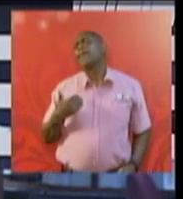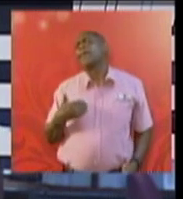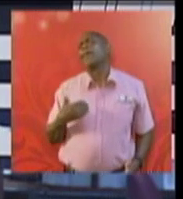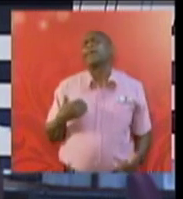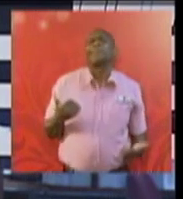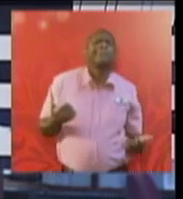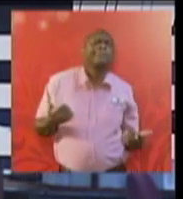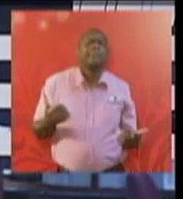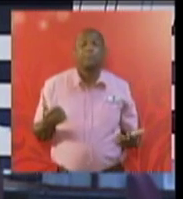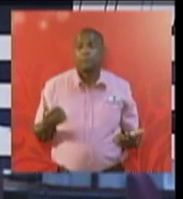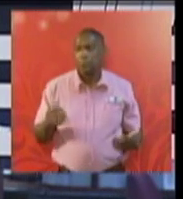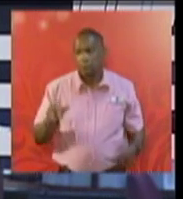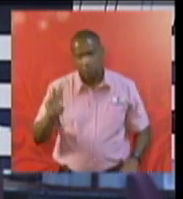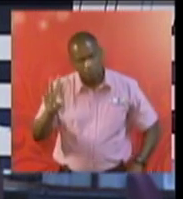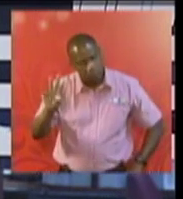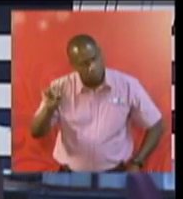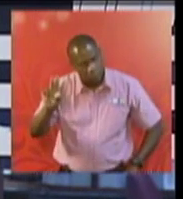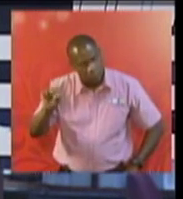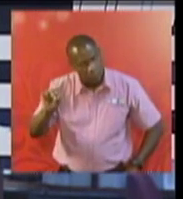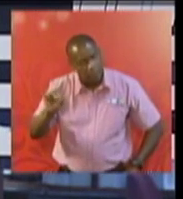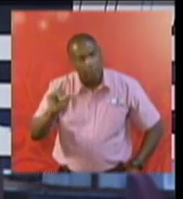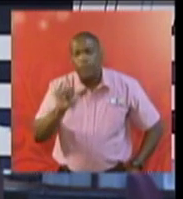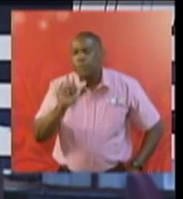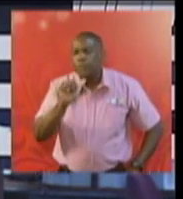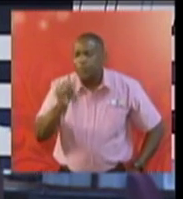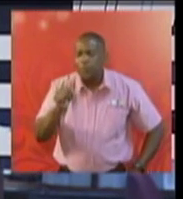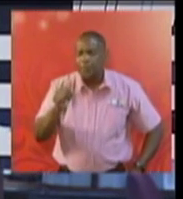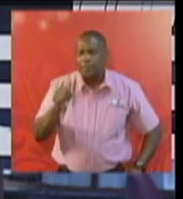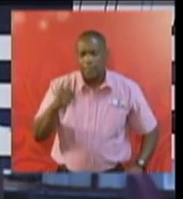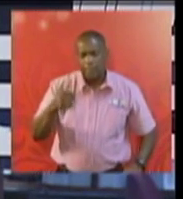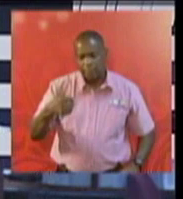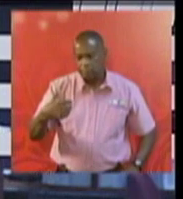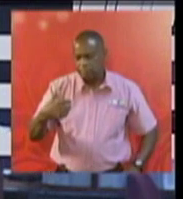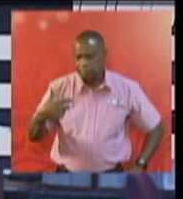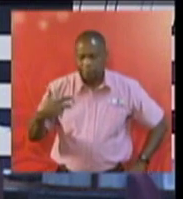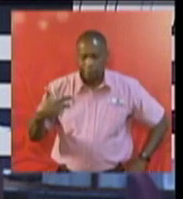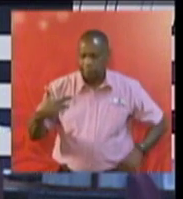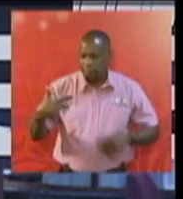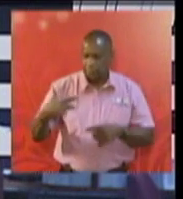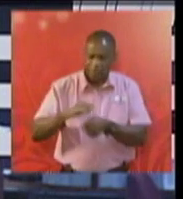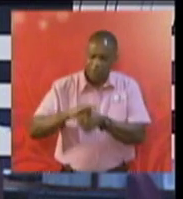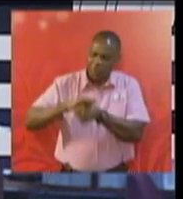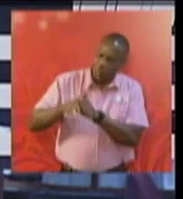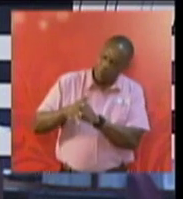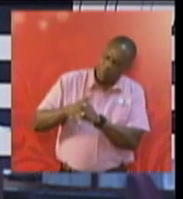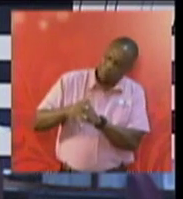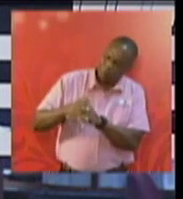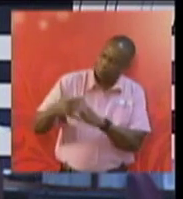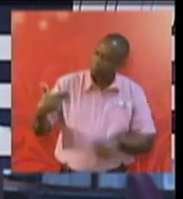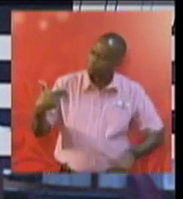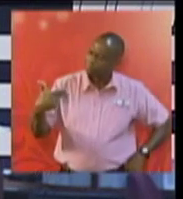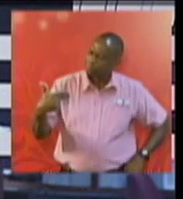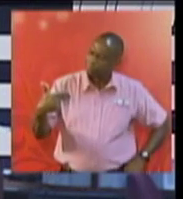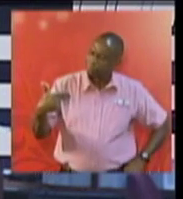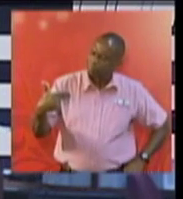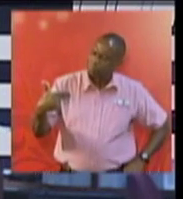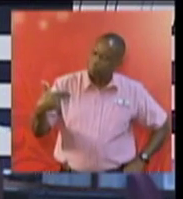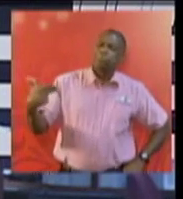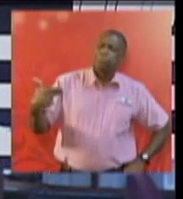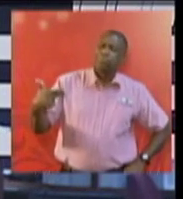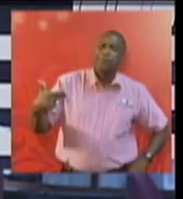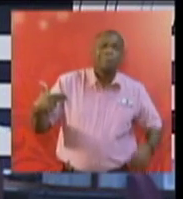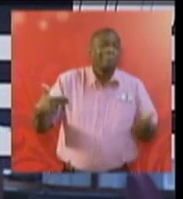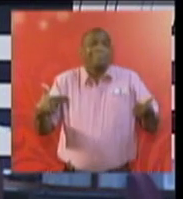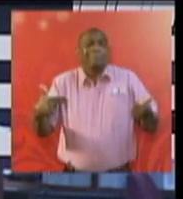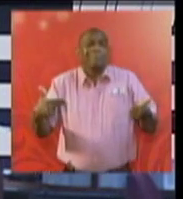roulette with this disease. We understand it's inconvenient, but please, wear your mask when you're in the presence of